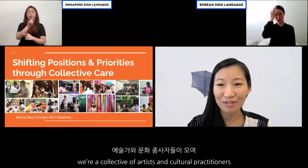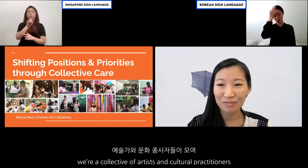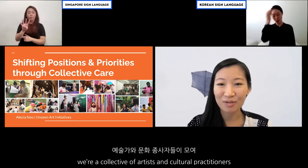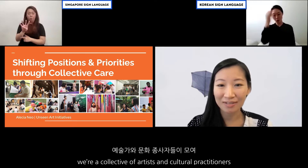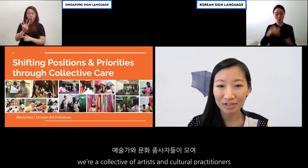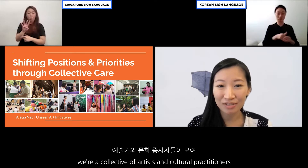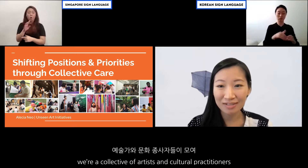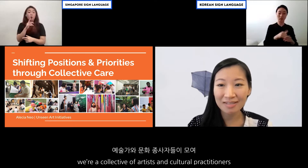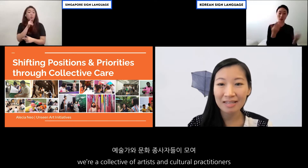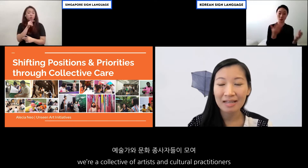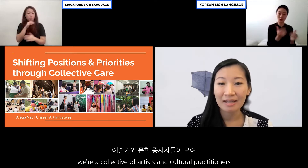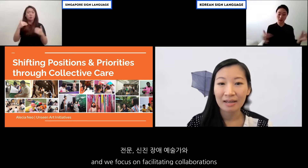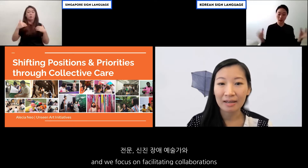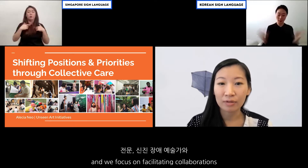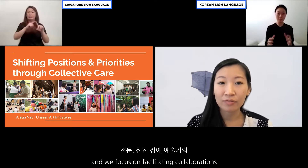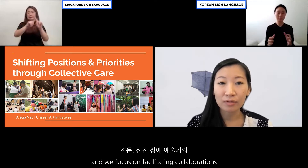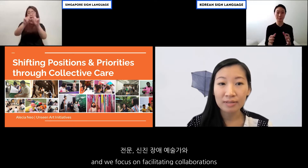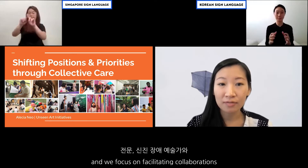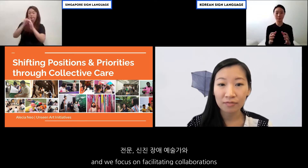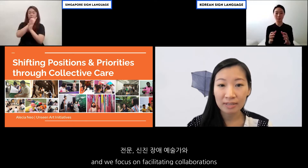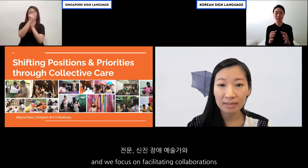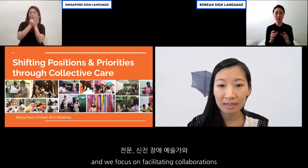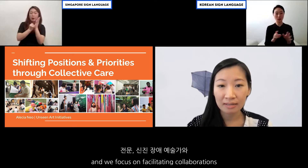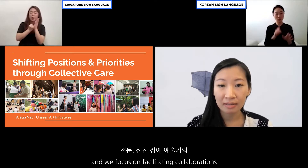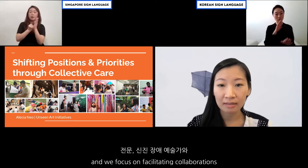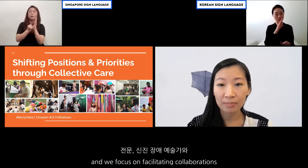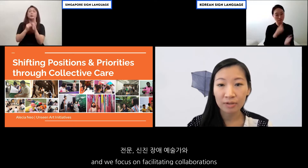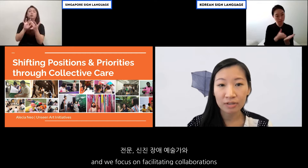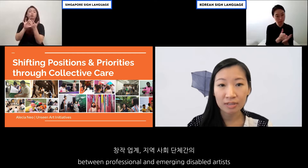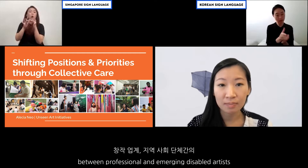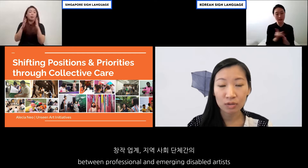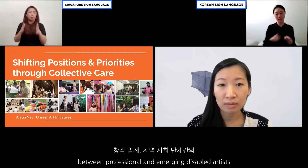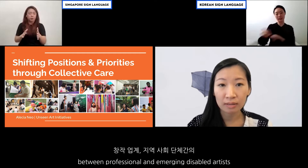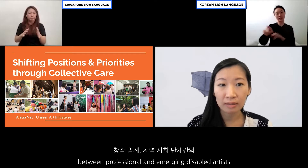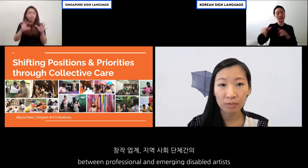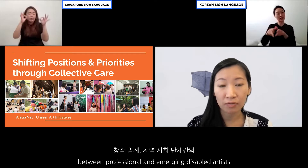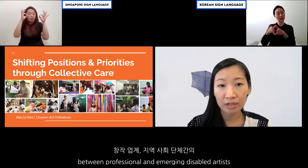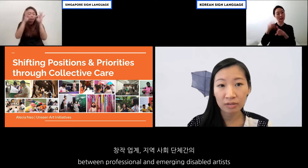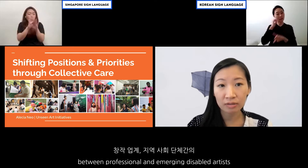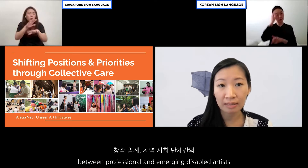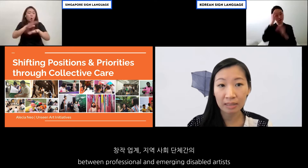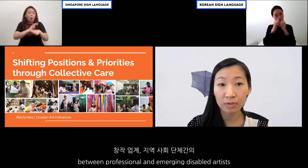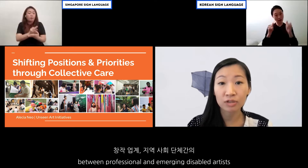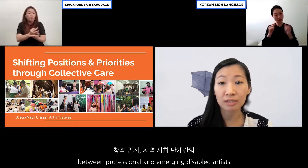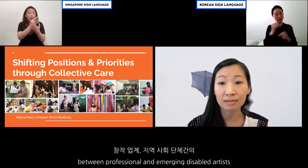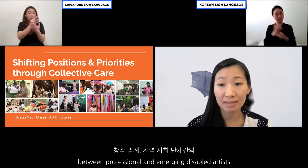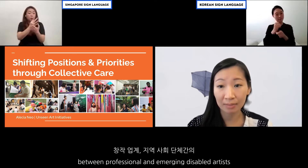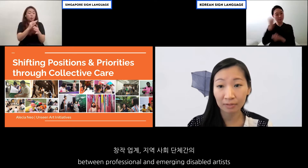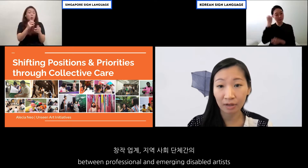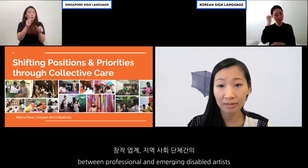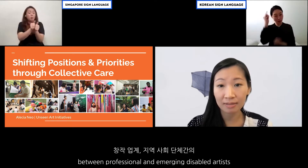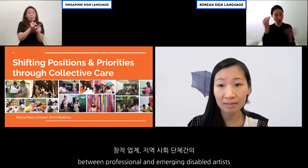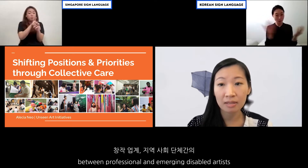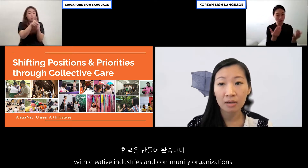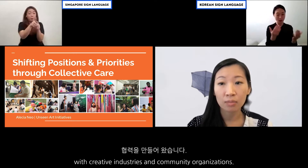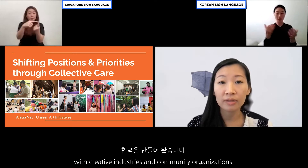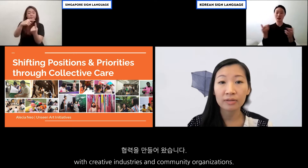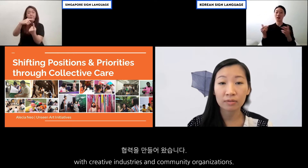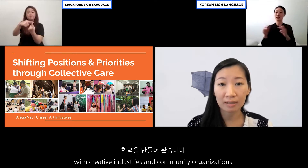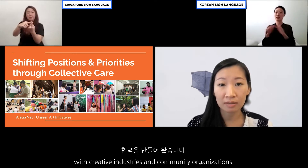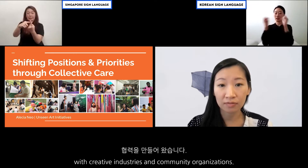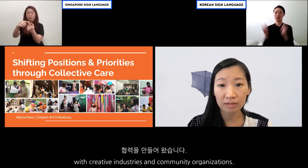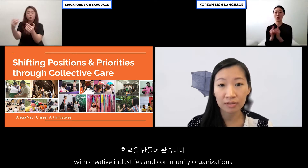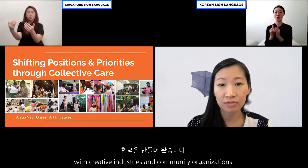and cultural practitioners, and we focus on facilitating collaborations between professional and emerging disabled artists